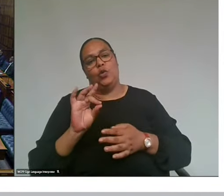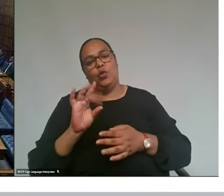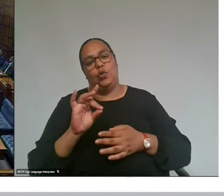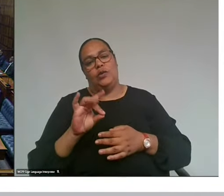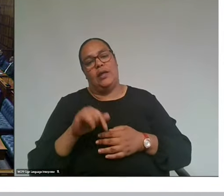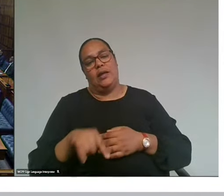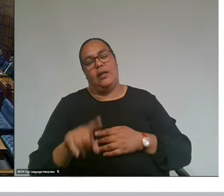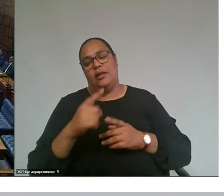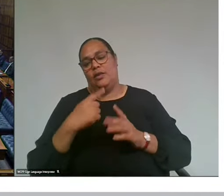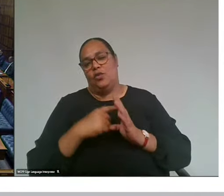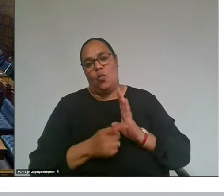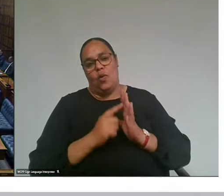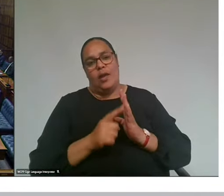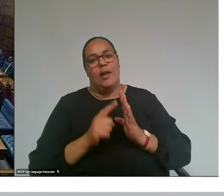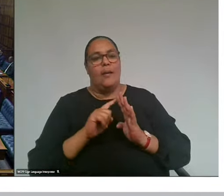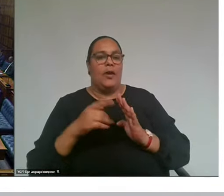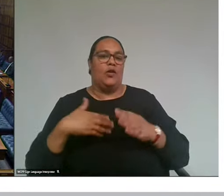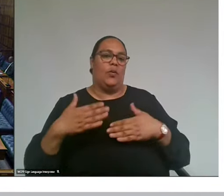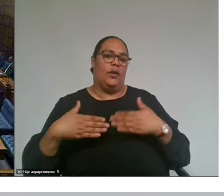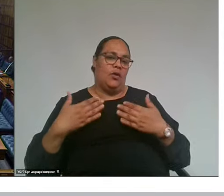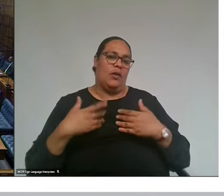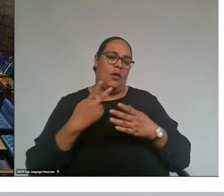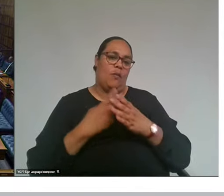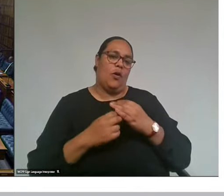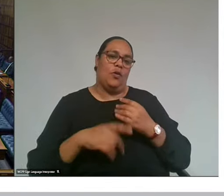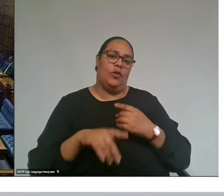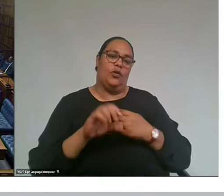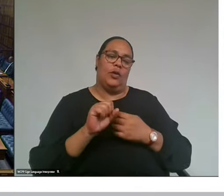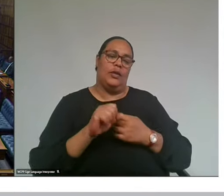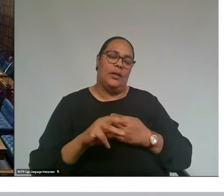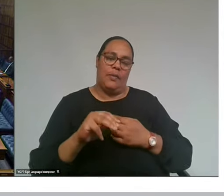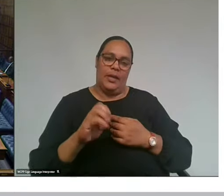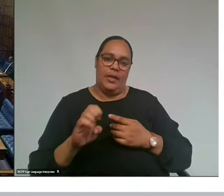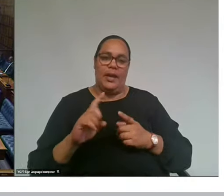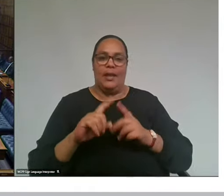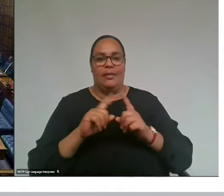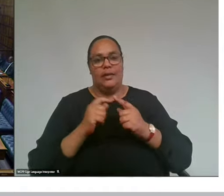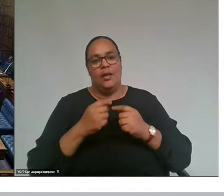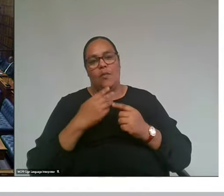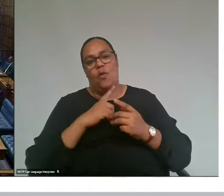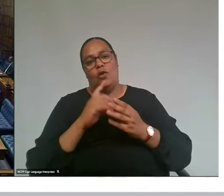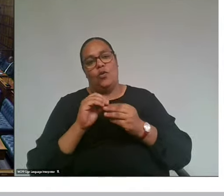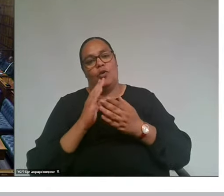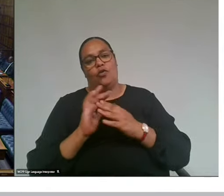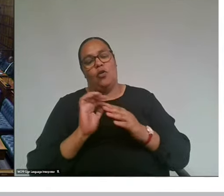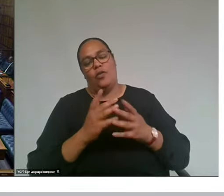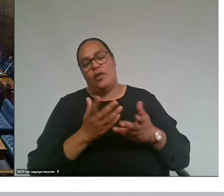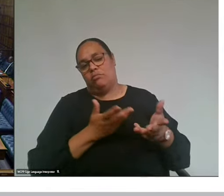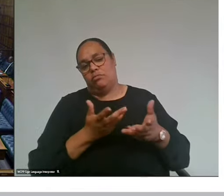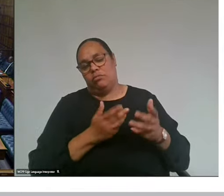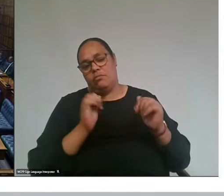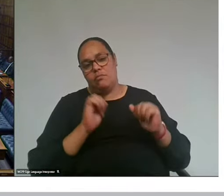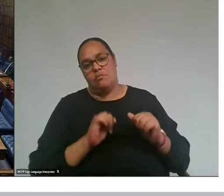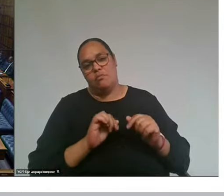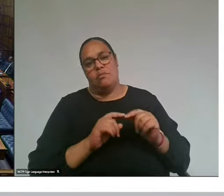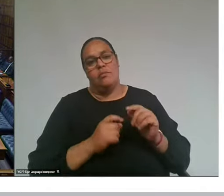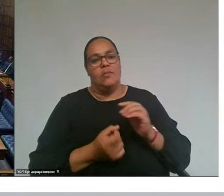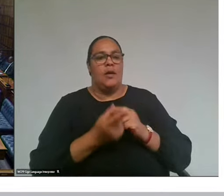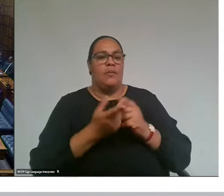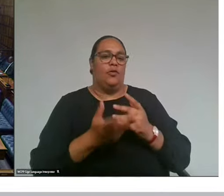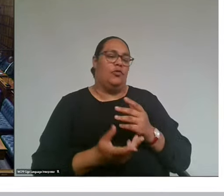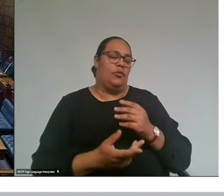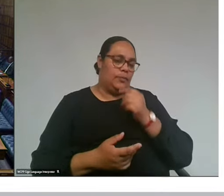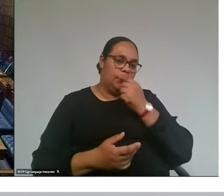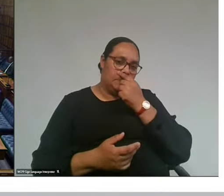week um and we're very grateful both to the smme but also to the team for making sure that that deal has conspired in the way that it